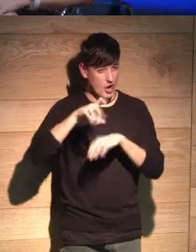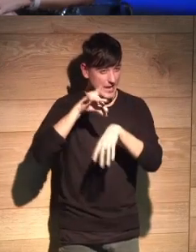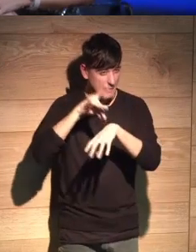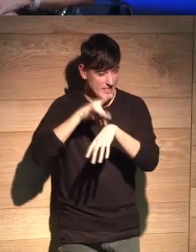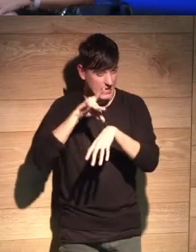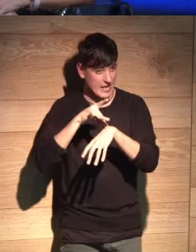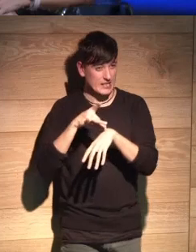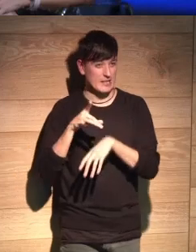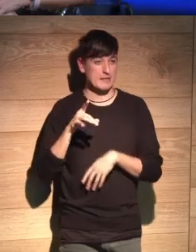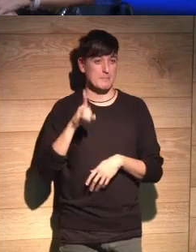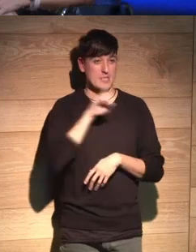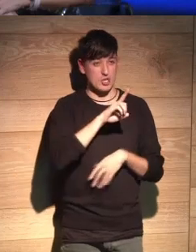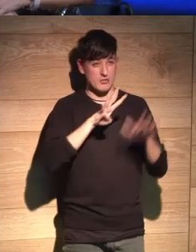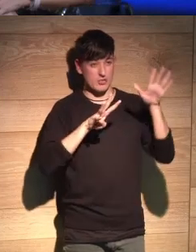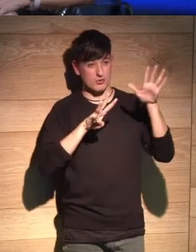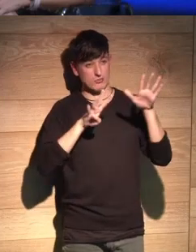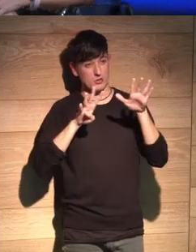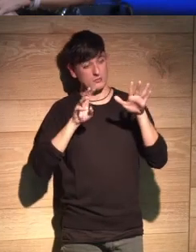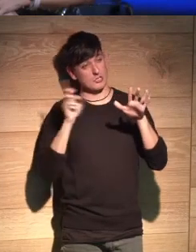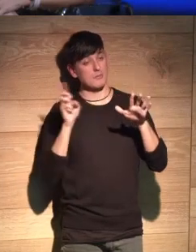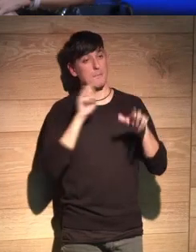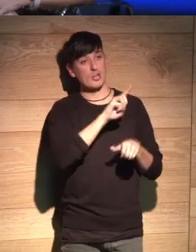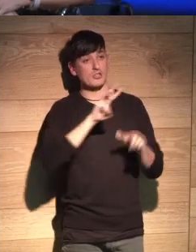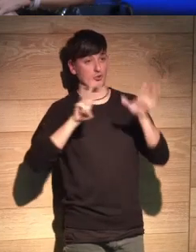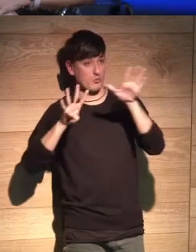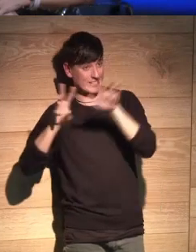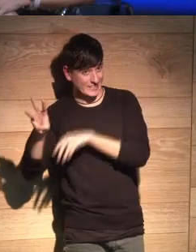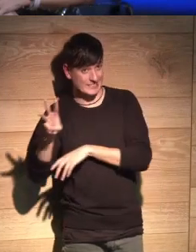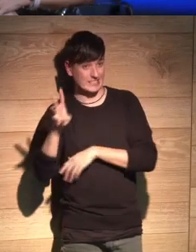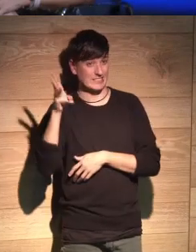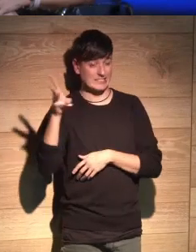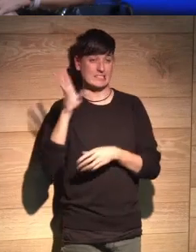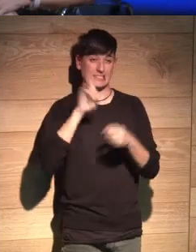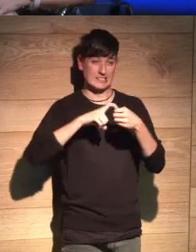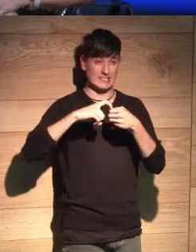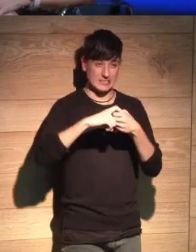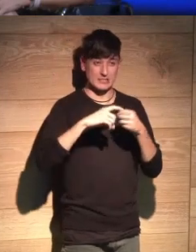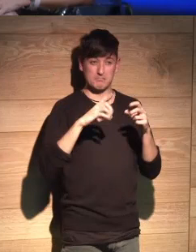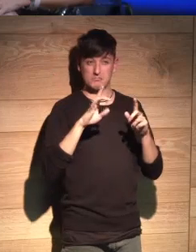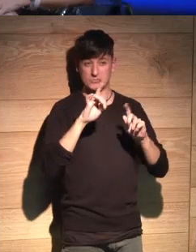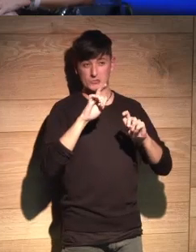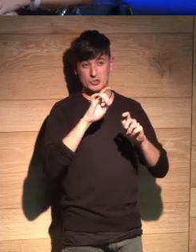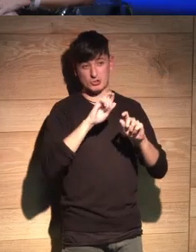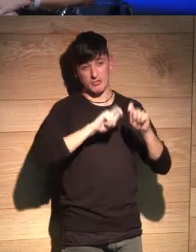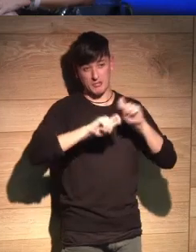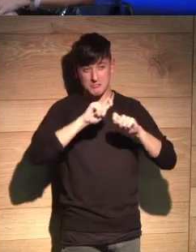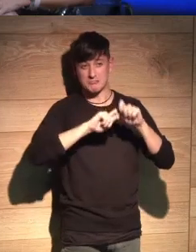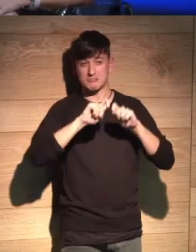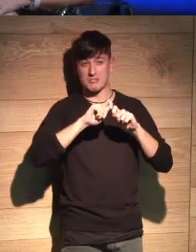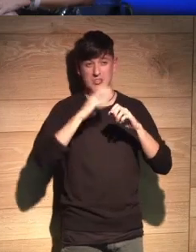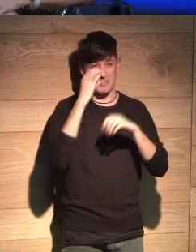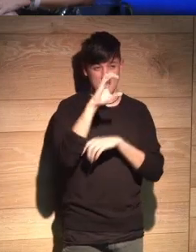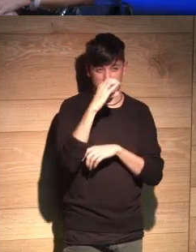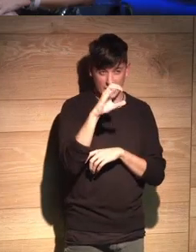oncology since 1993. Apart from, she studied medicine, member of several scientific societies, and the